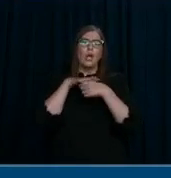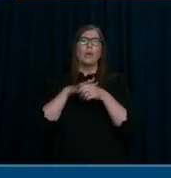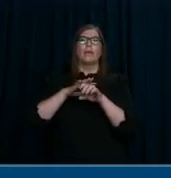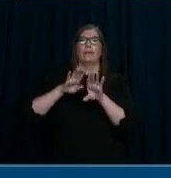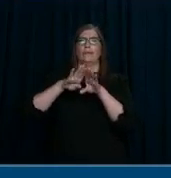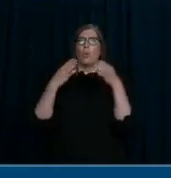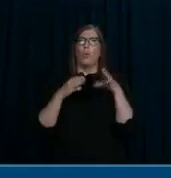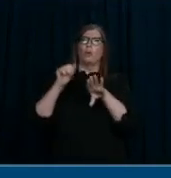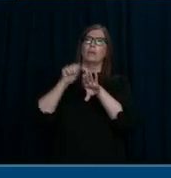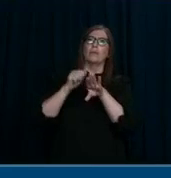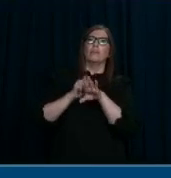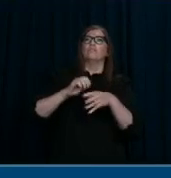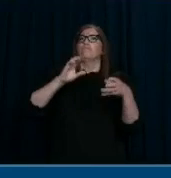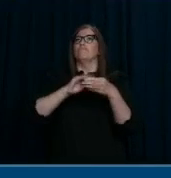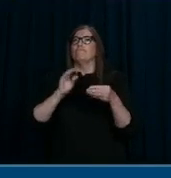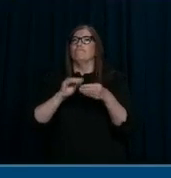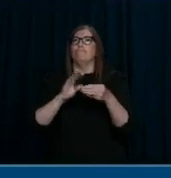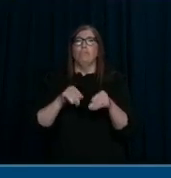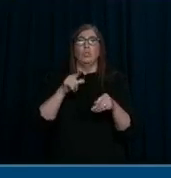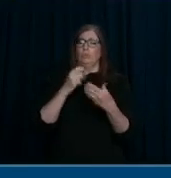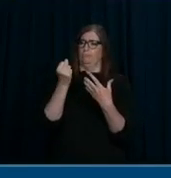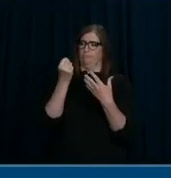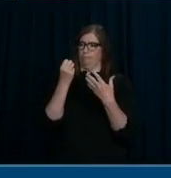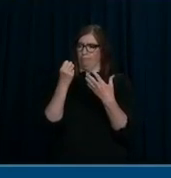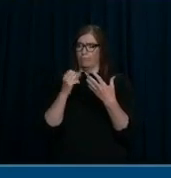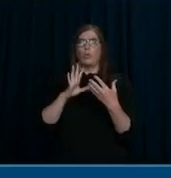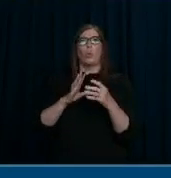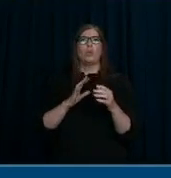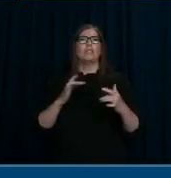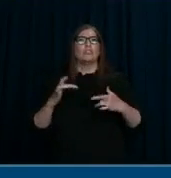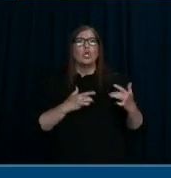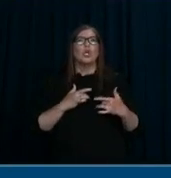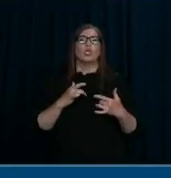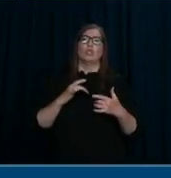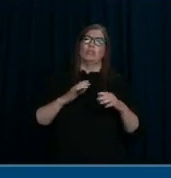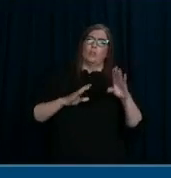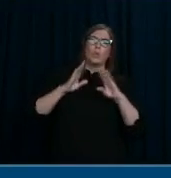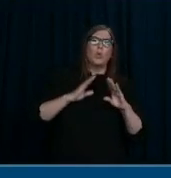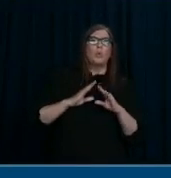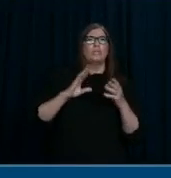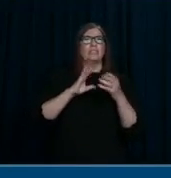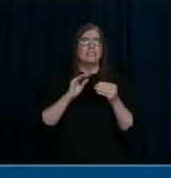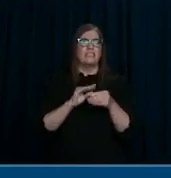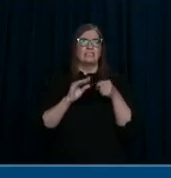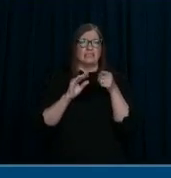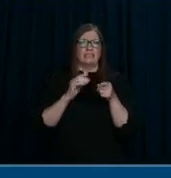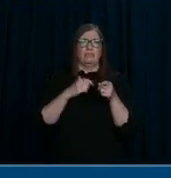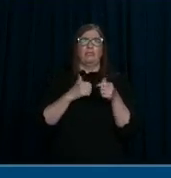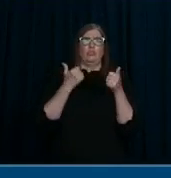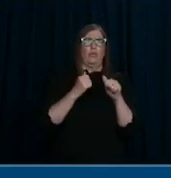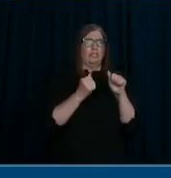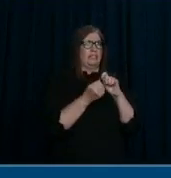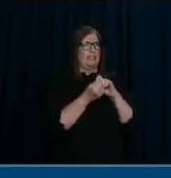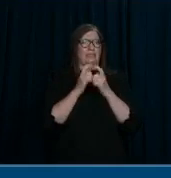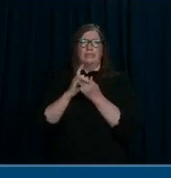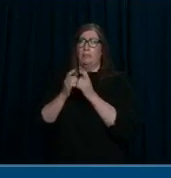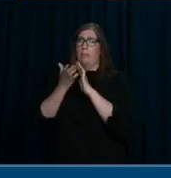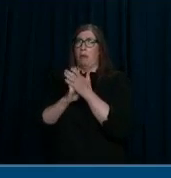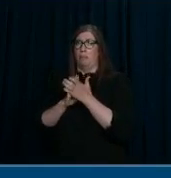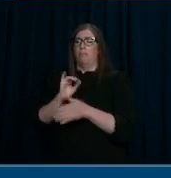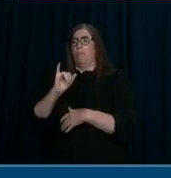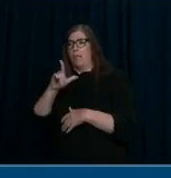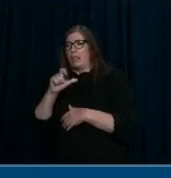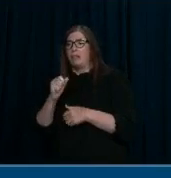been to your door. I've listened to your concerns, and I've tried to translate those concerns into actual bills that made a difference in people's lives. And